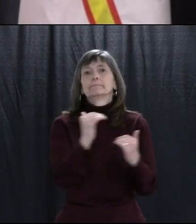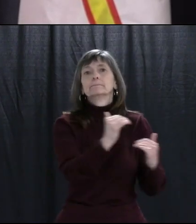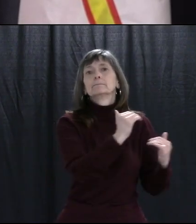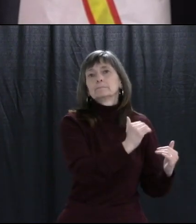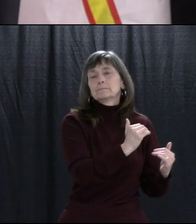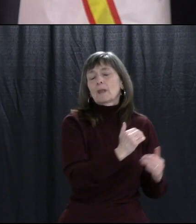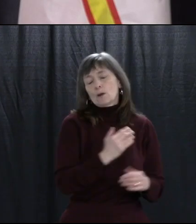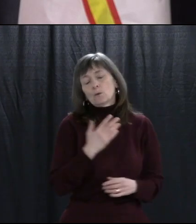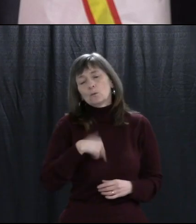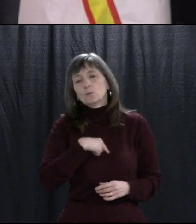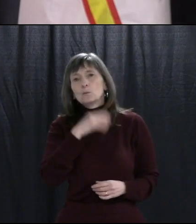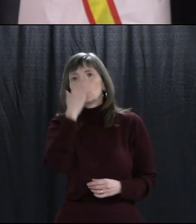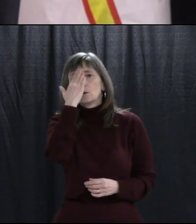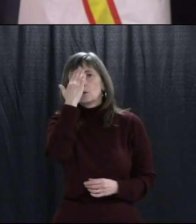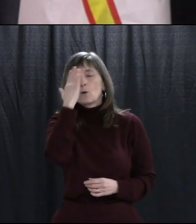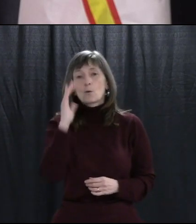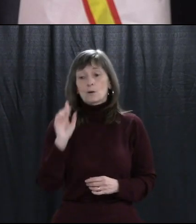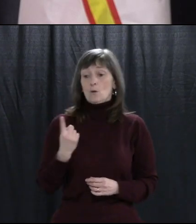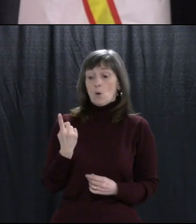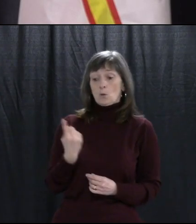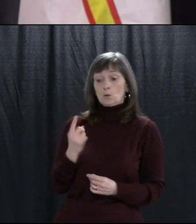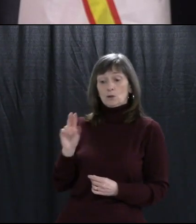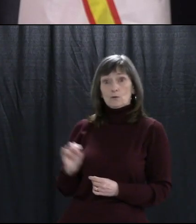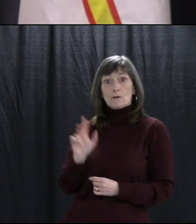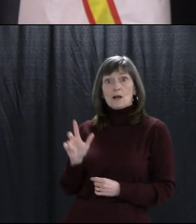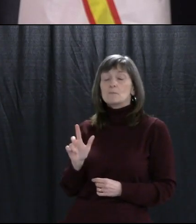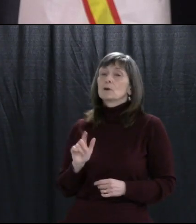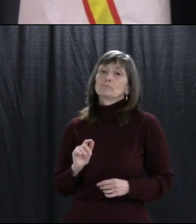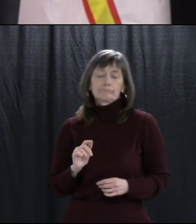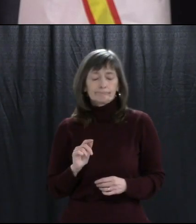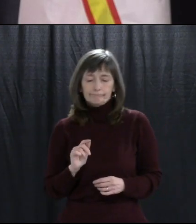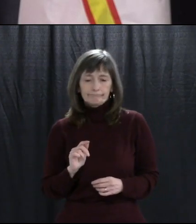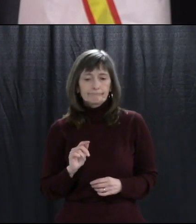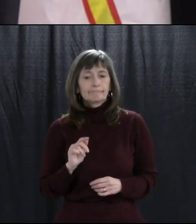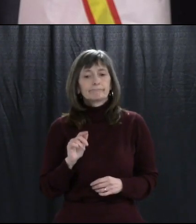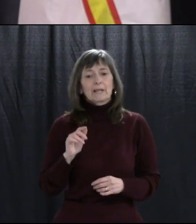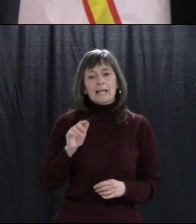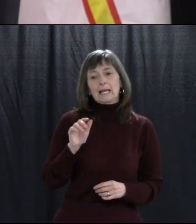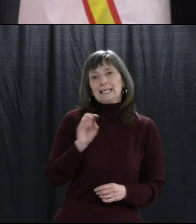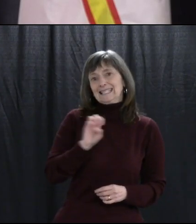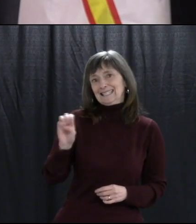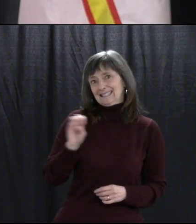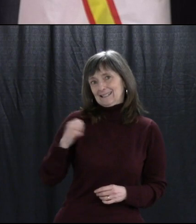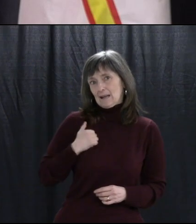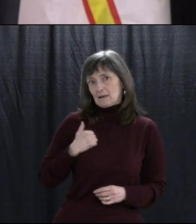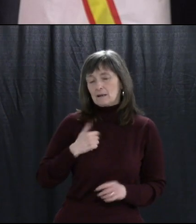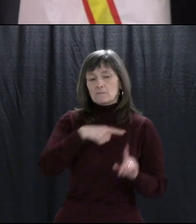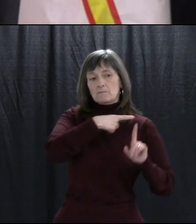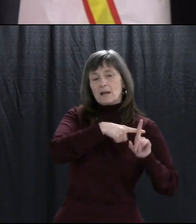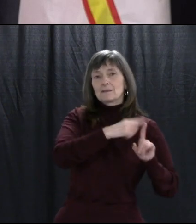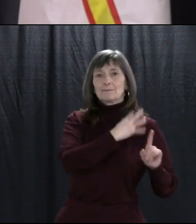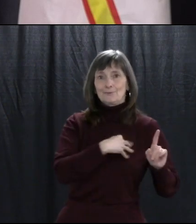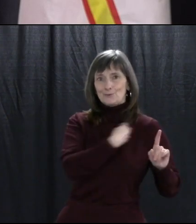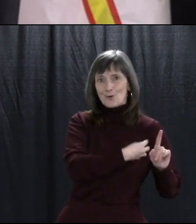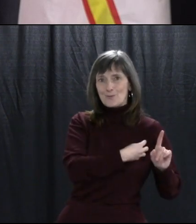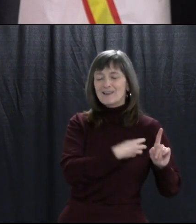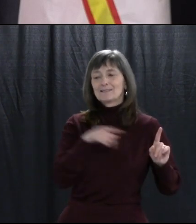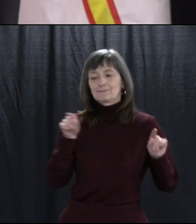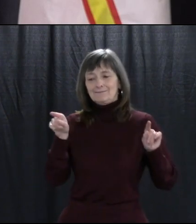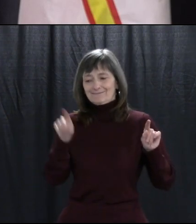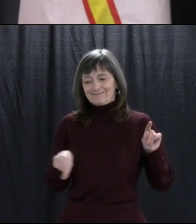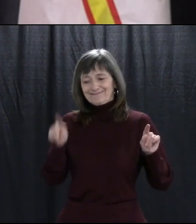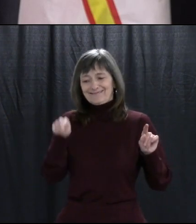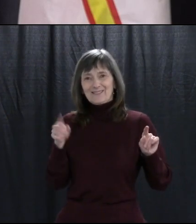Newfoundland and Labrador, but indeed all of Atlantic Canada and some degree Manitoba, that we have an aging population with a very